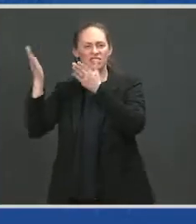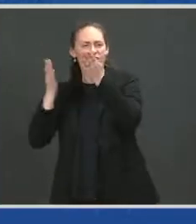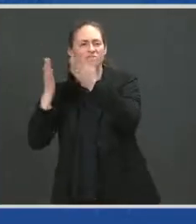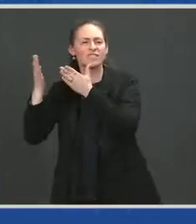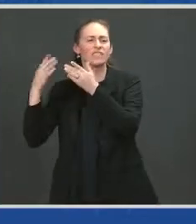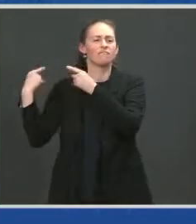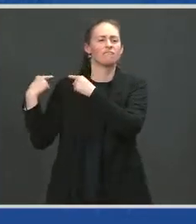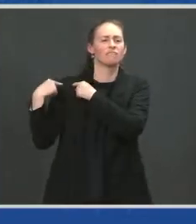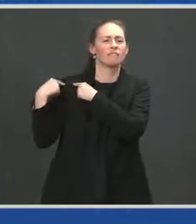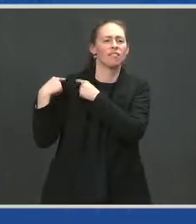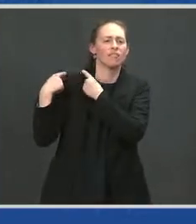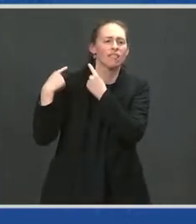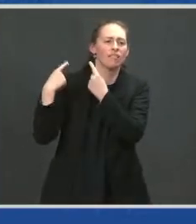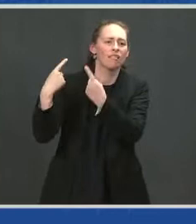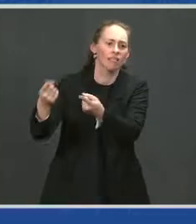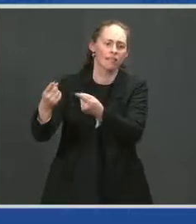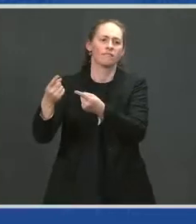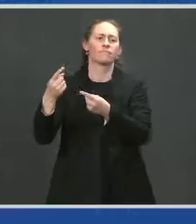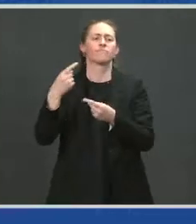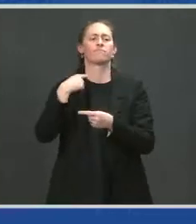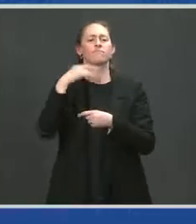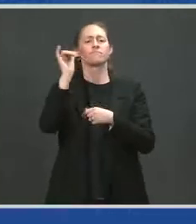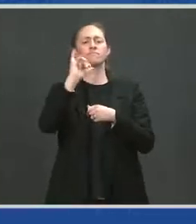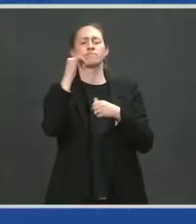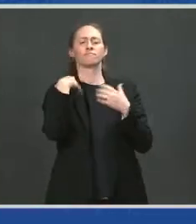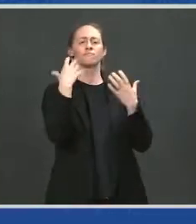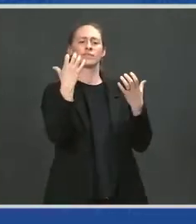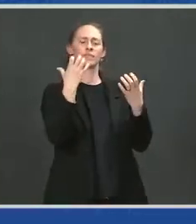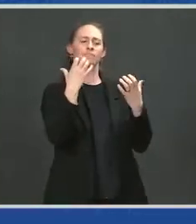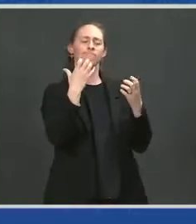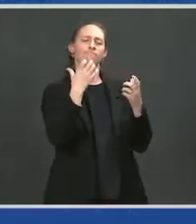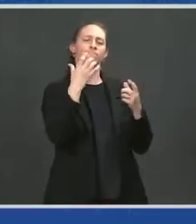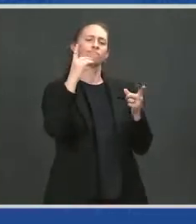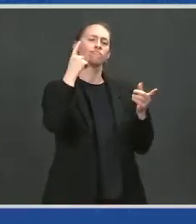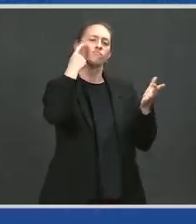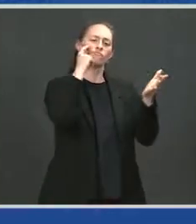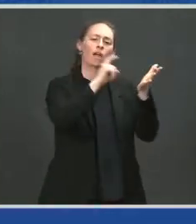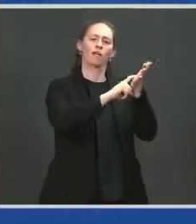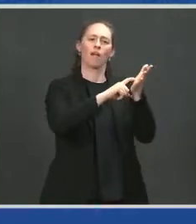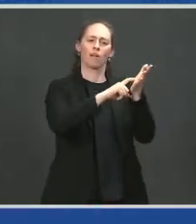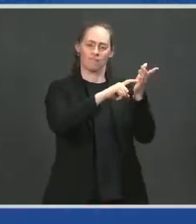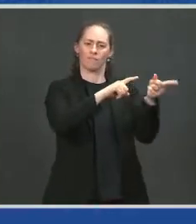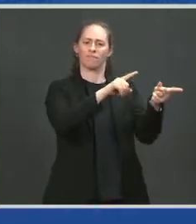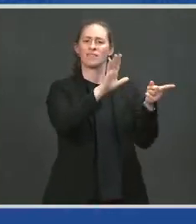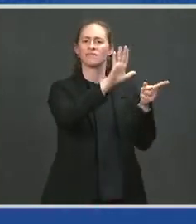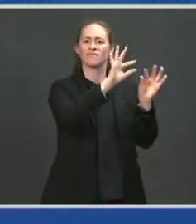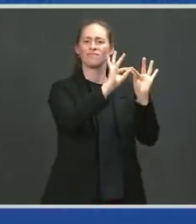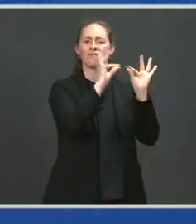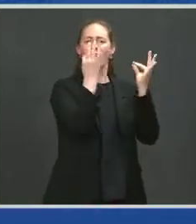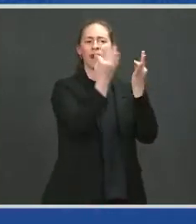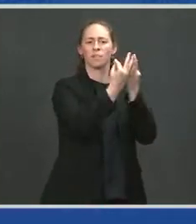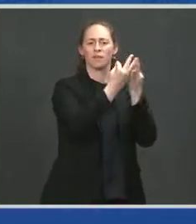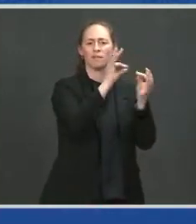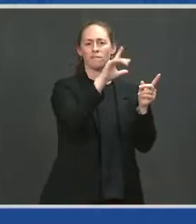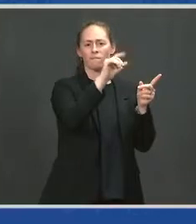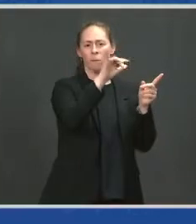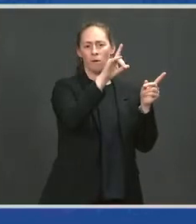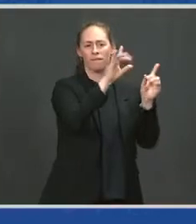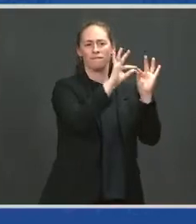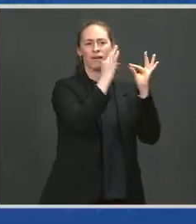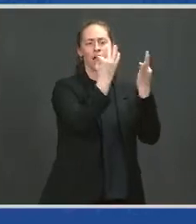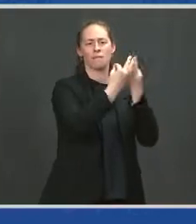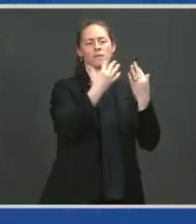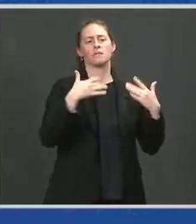for your steadfastness. Today, we feel a sigh of relief. Still, it cannot take away the